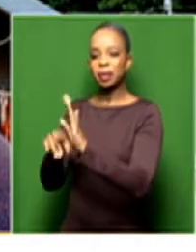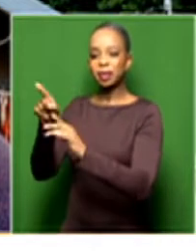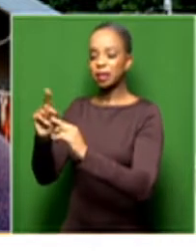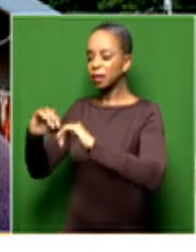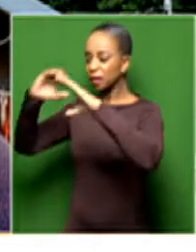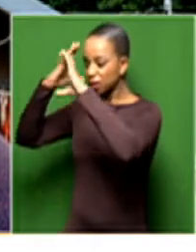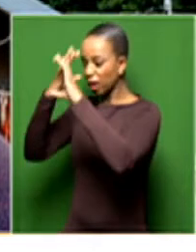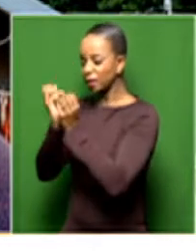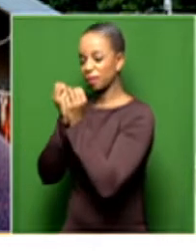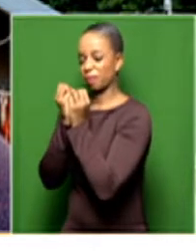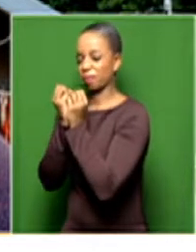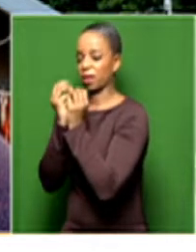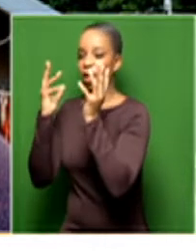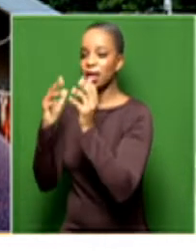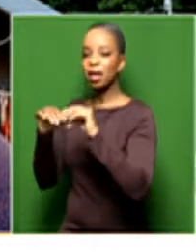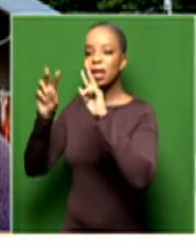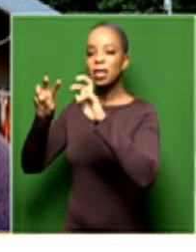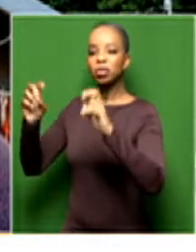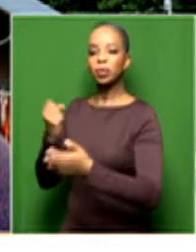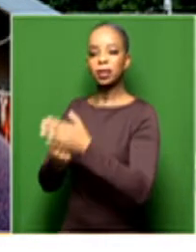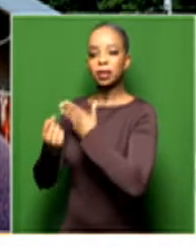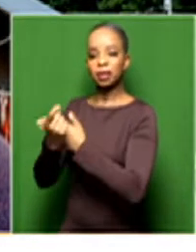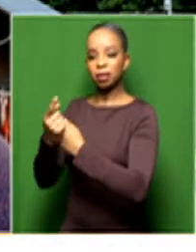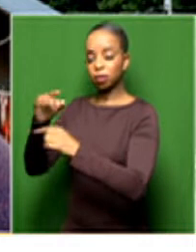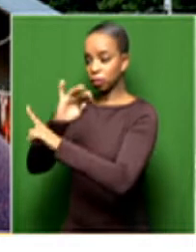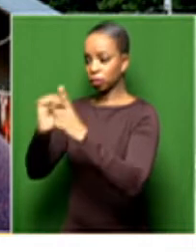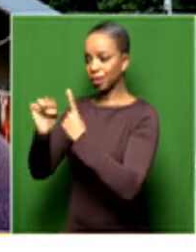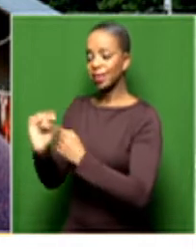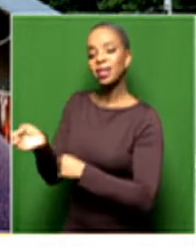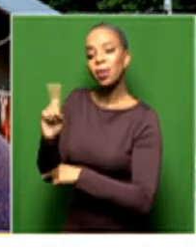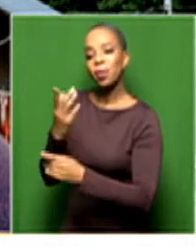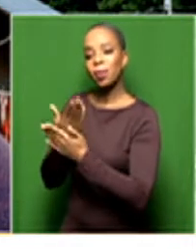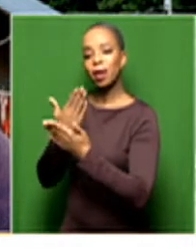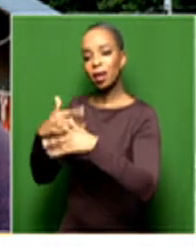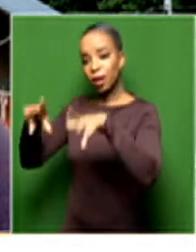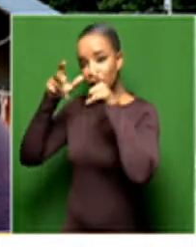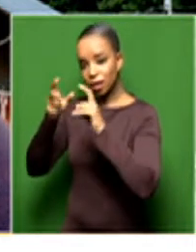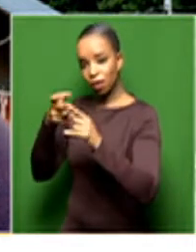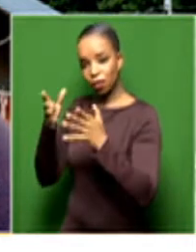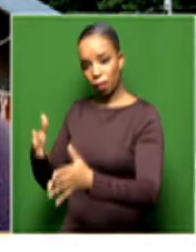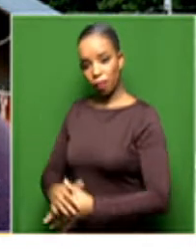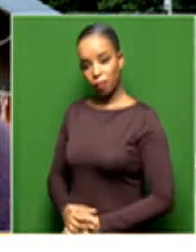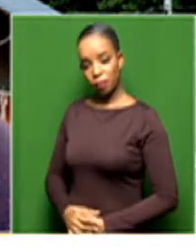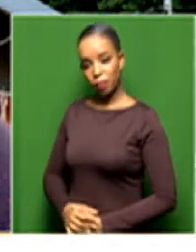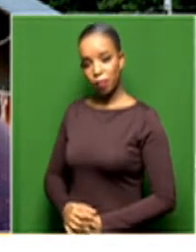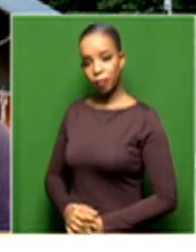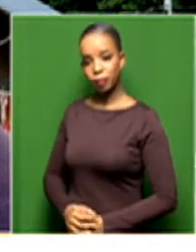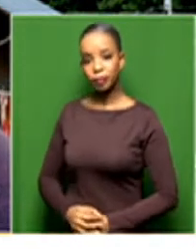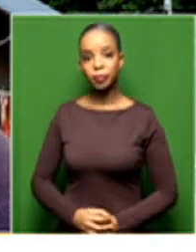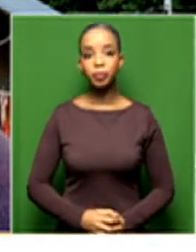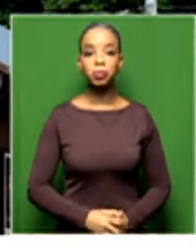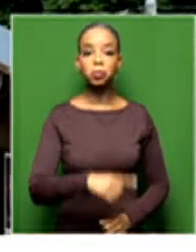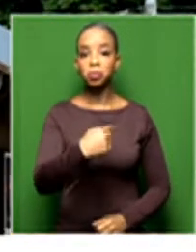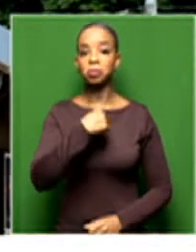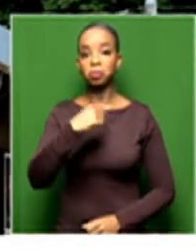number of societal issues. Take us through what one can see through Reclamations. I think through